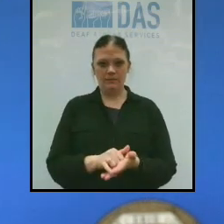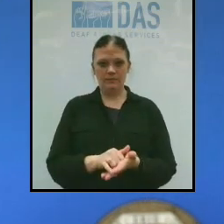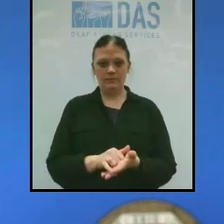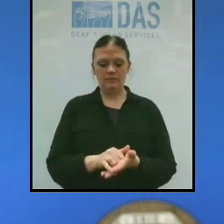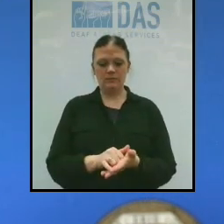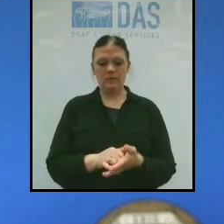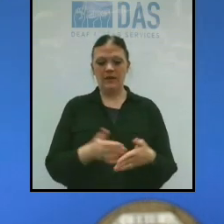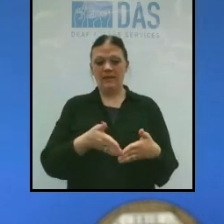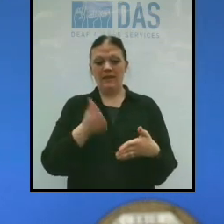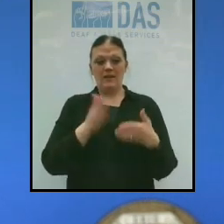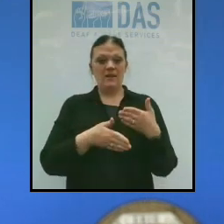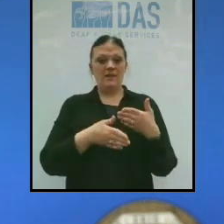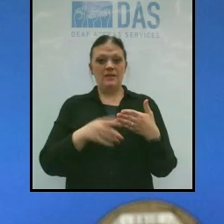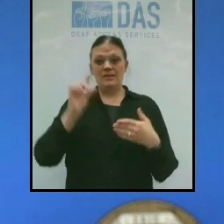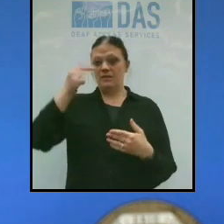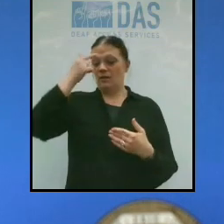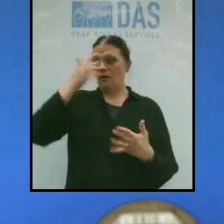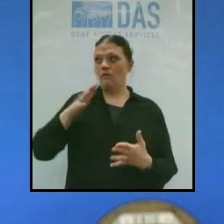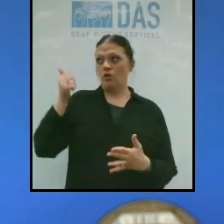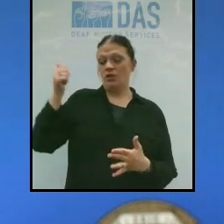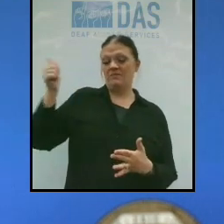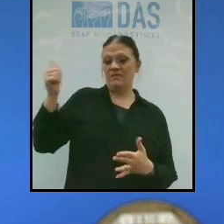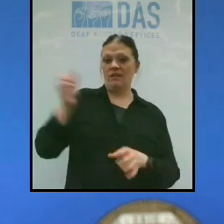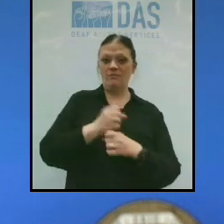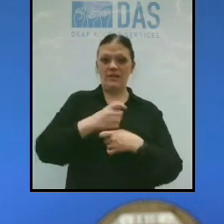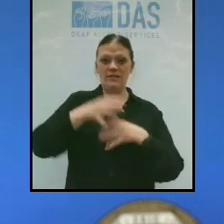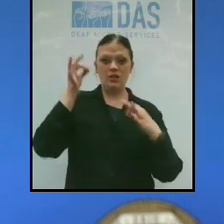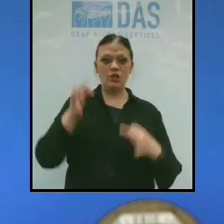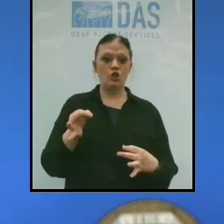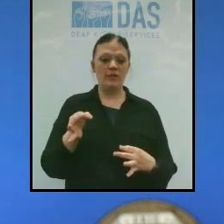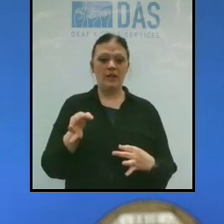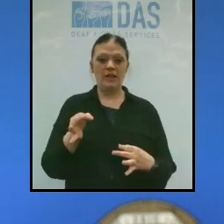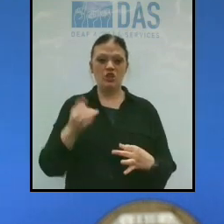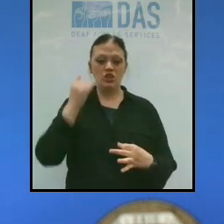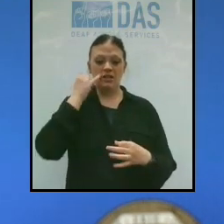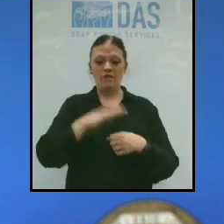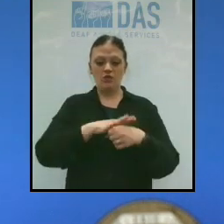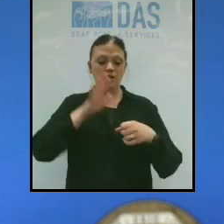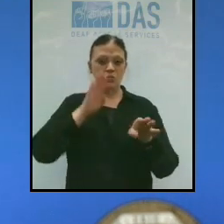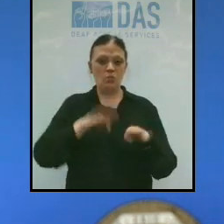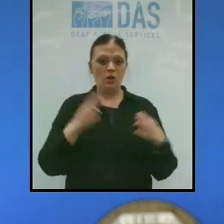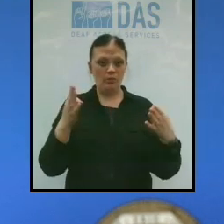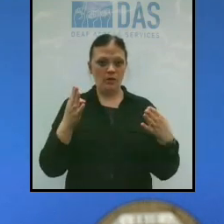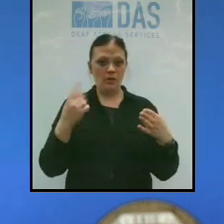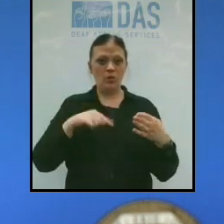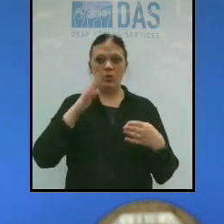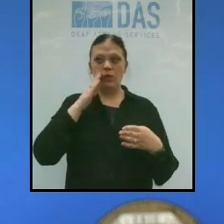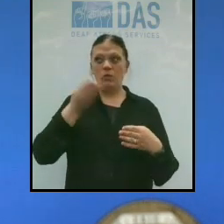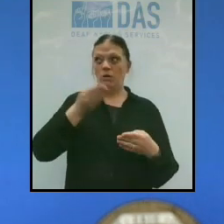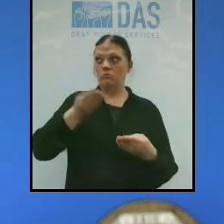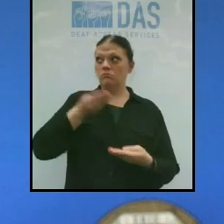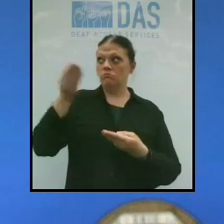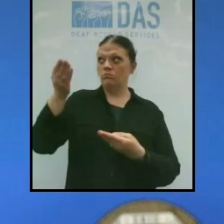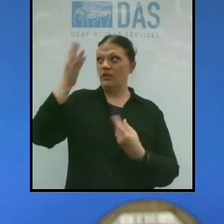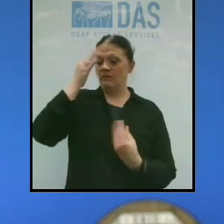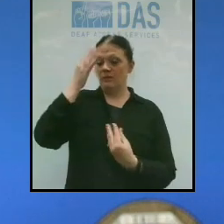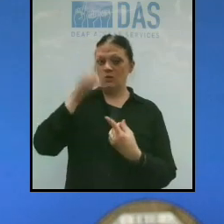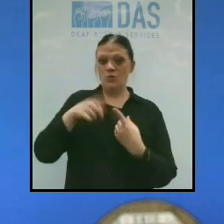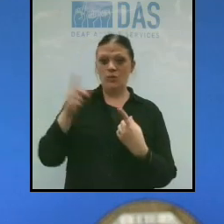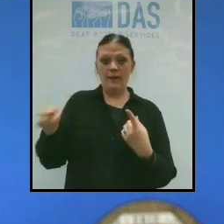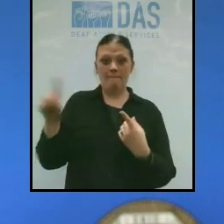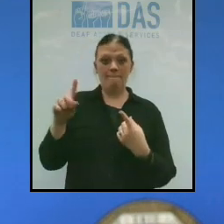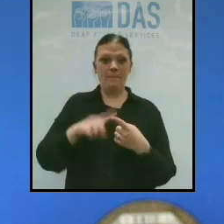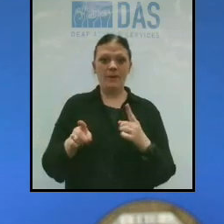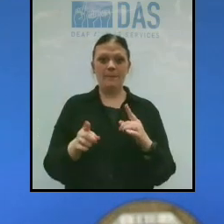the end, it's the governor himself who will make the determination as to whether or not a region will open. We will present the data to them, but